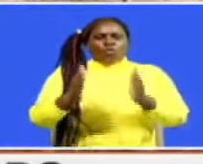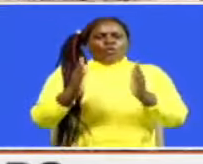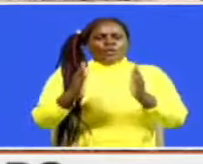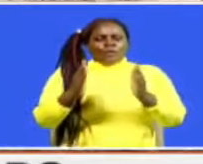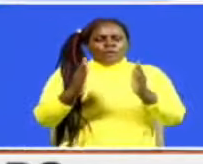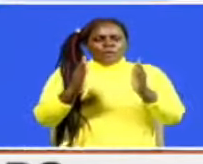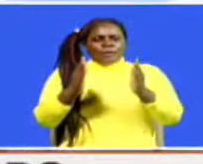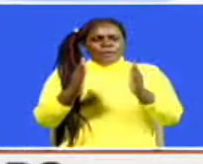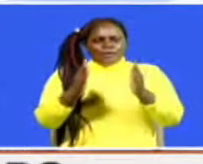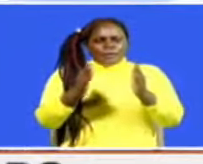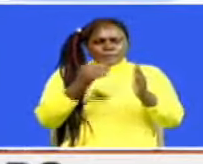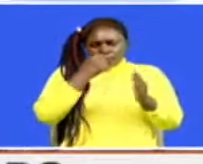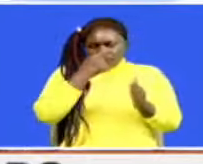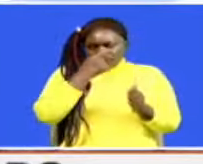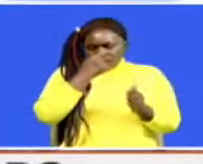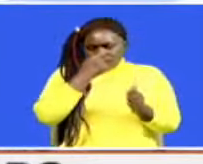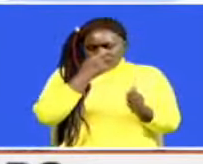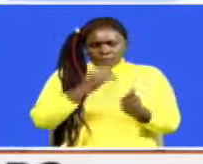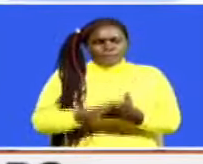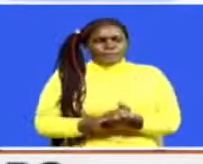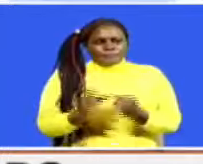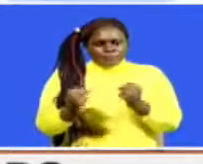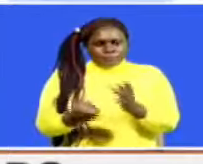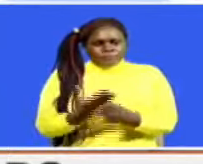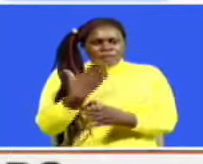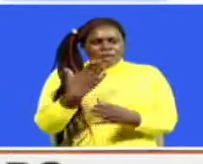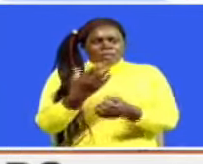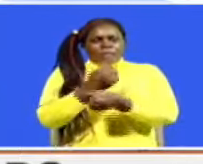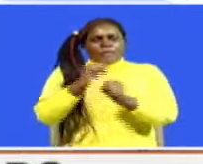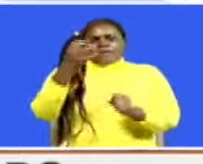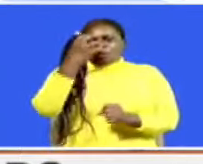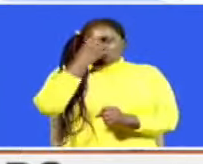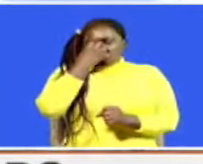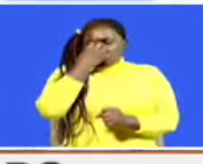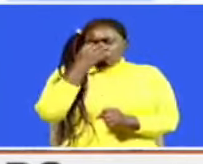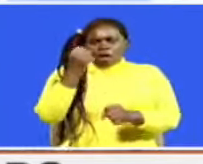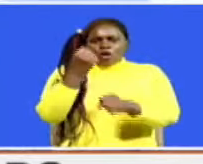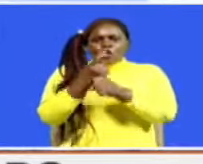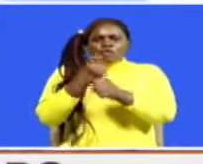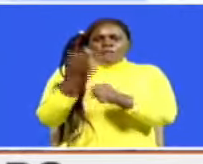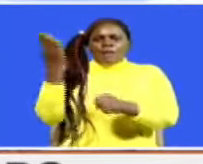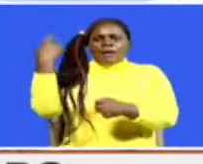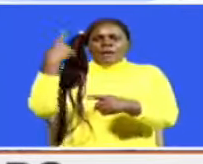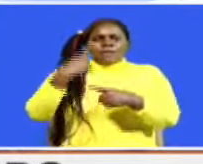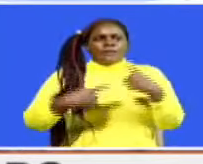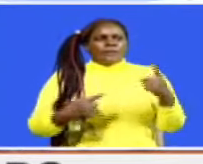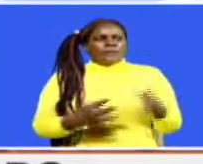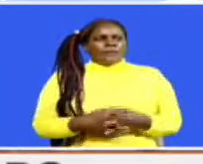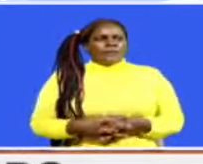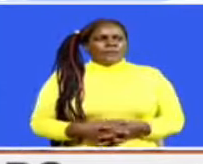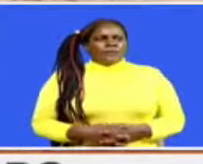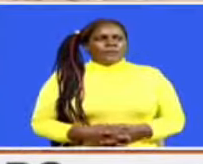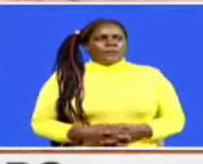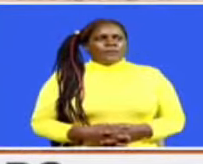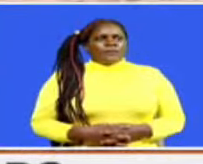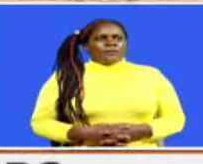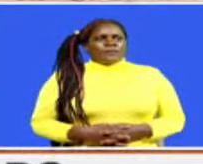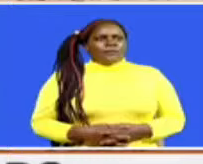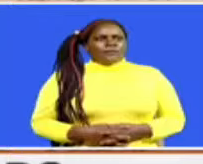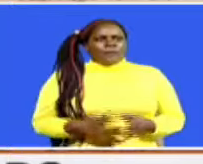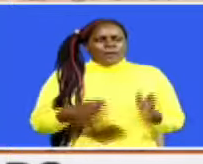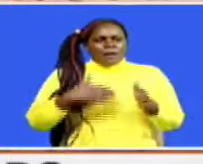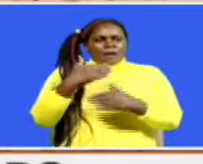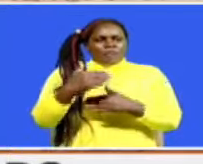the Mtwapa-Nyali Bridge Road, which was launched by President William Ruto in November last year. Find you, even after you've crossed